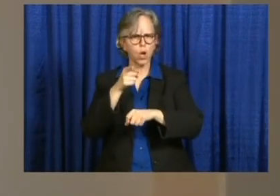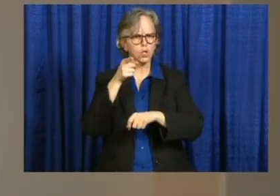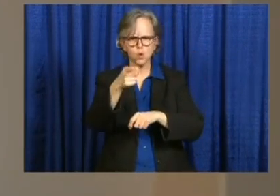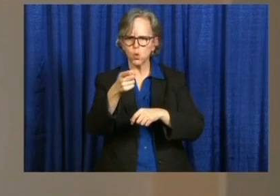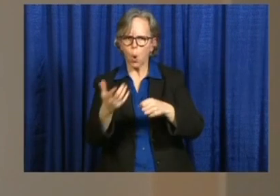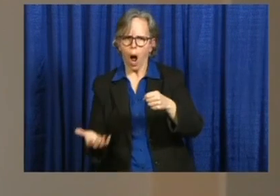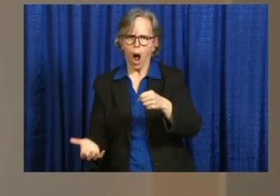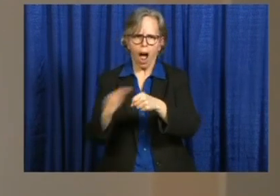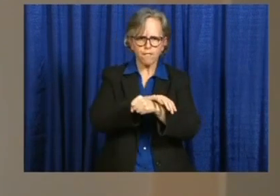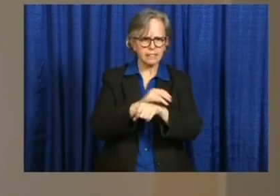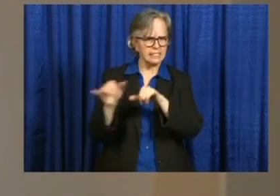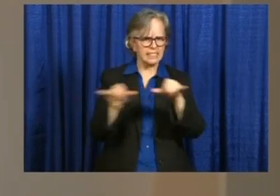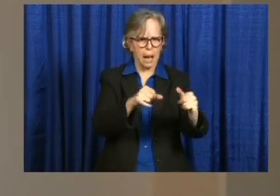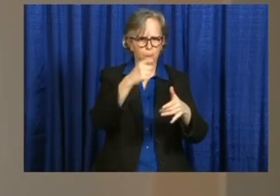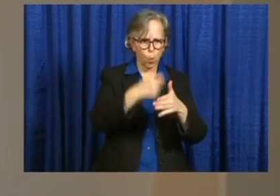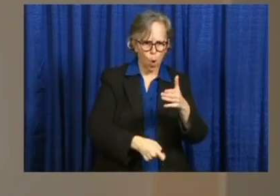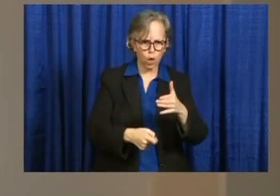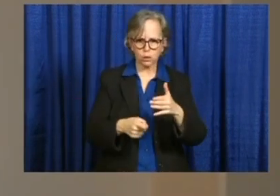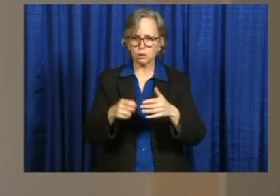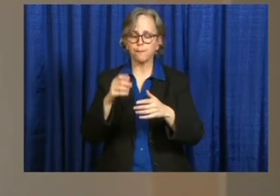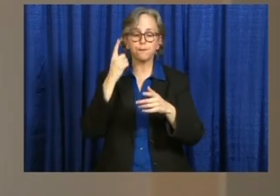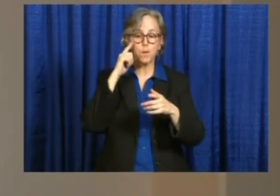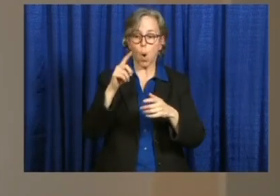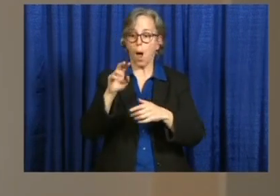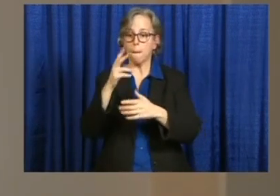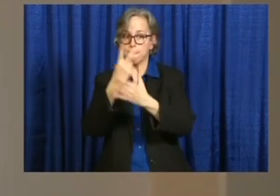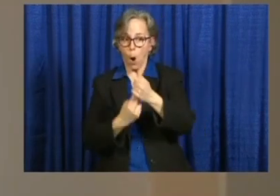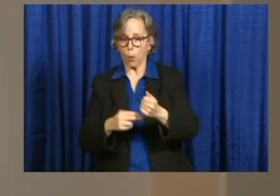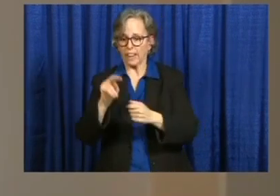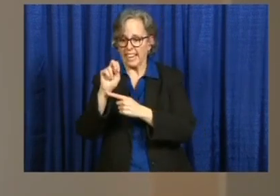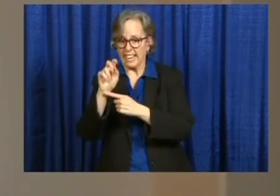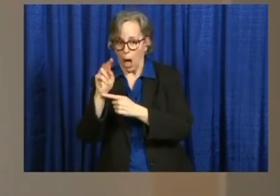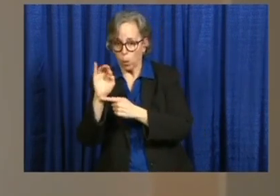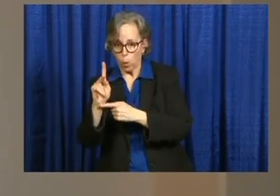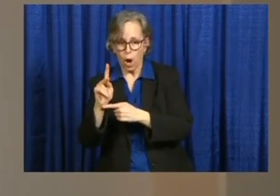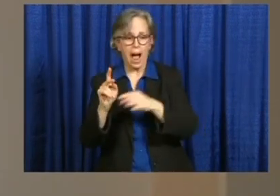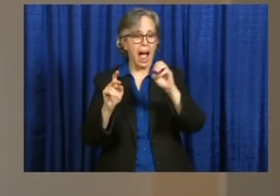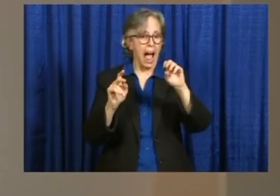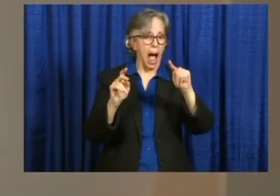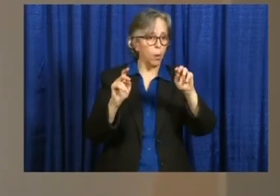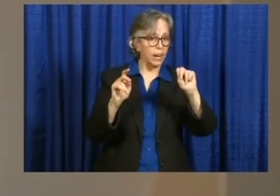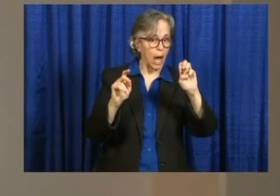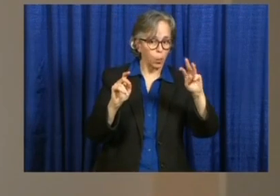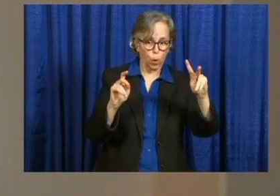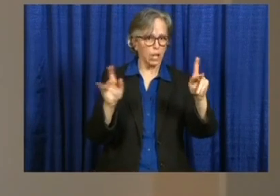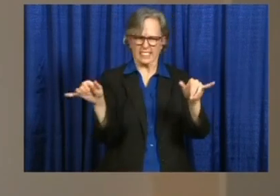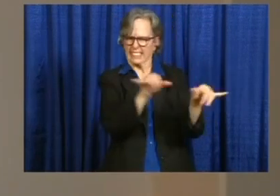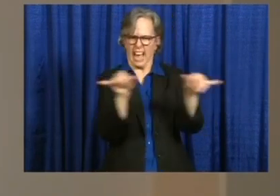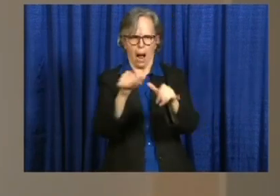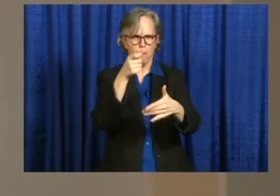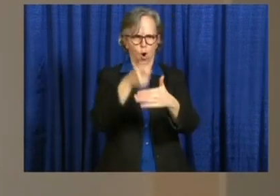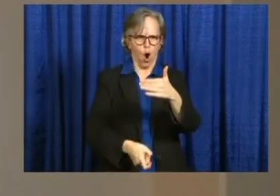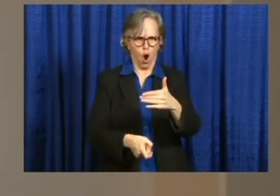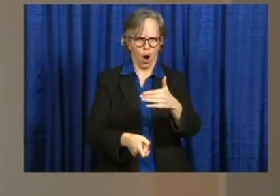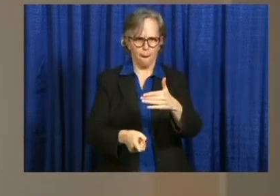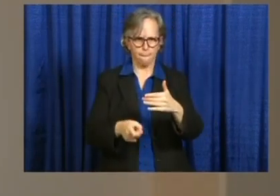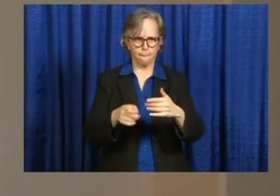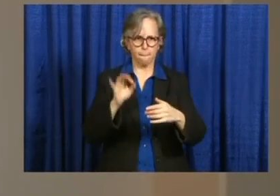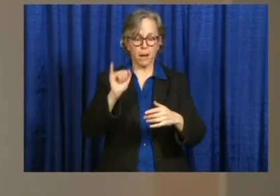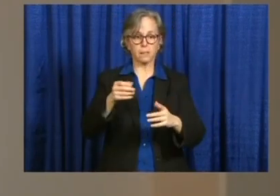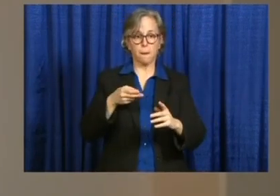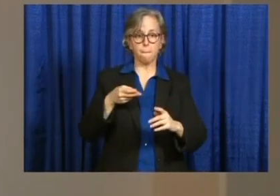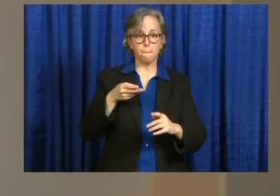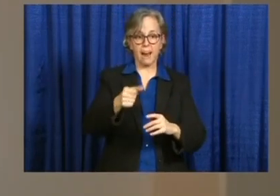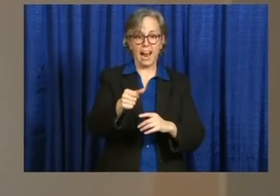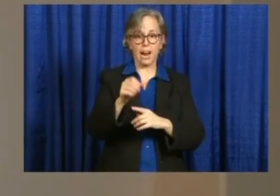network. This is that they're also required to pay for COVID testing, the COVID-19 testing that people need, whether